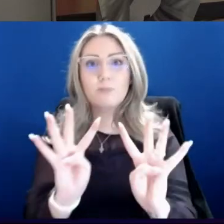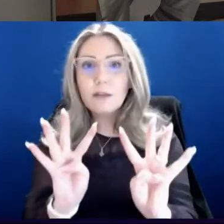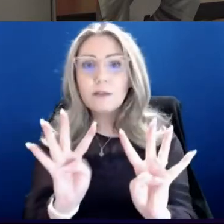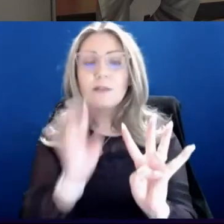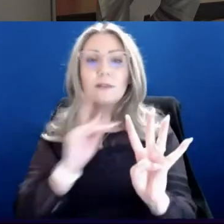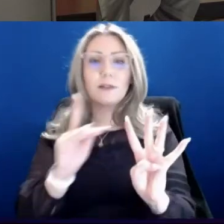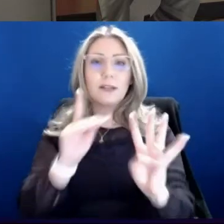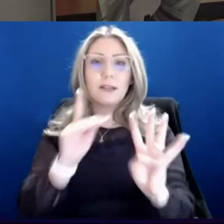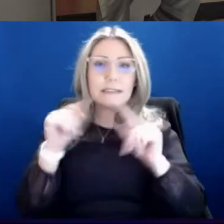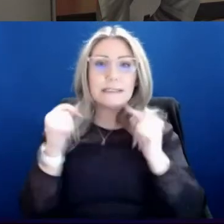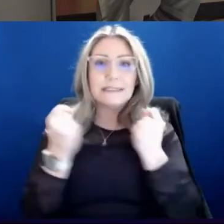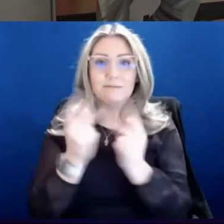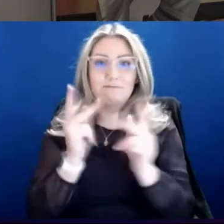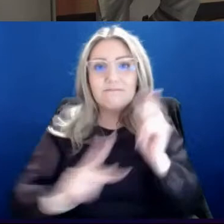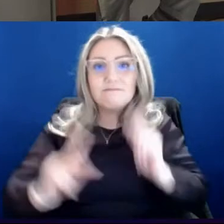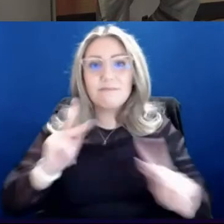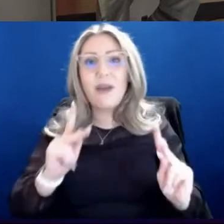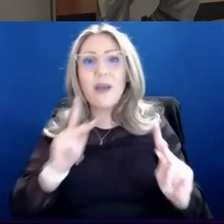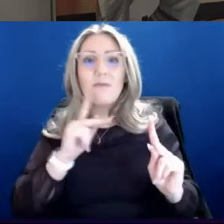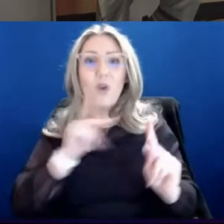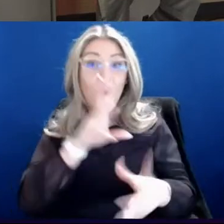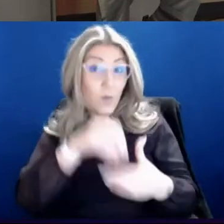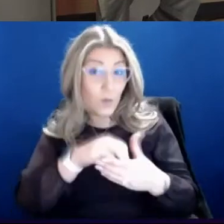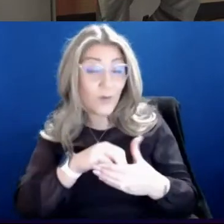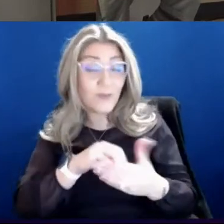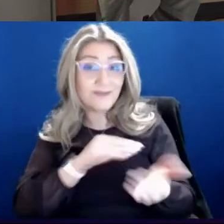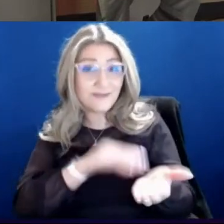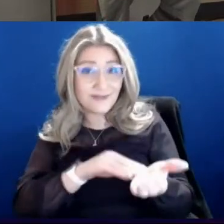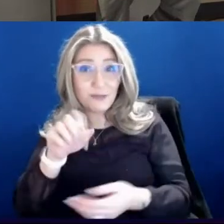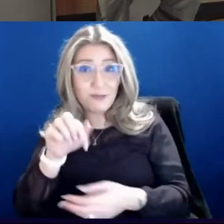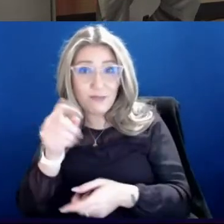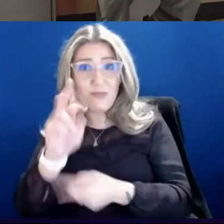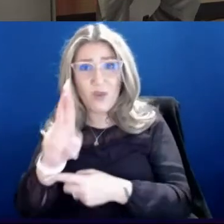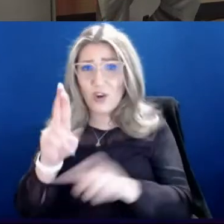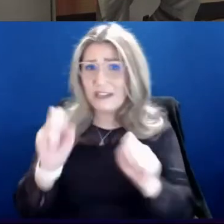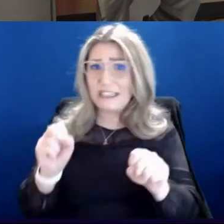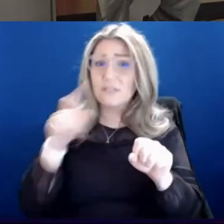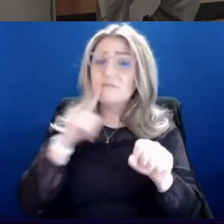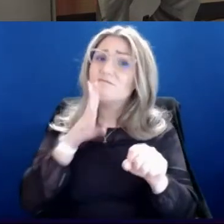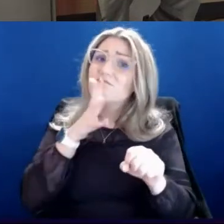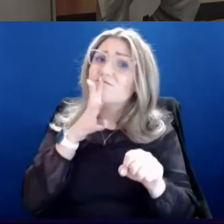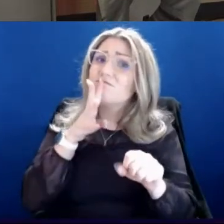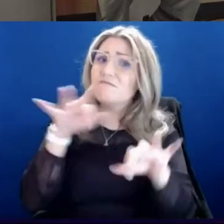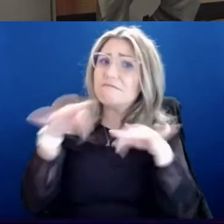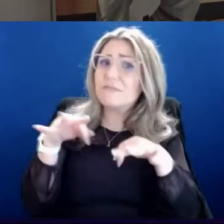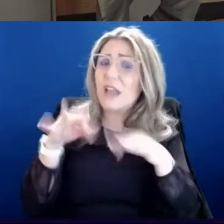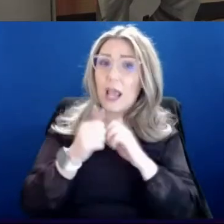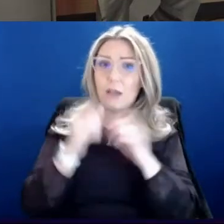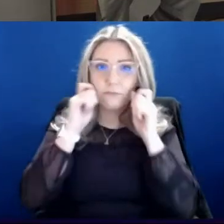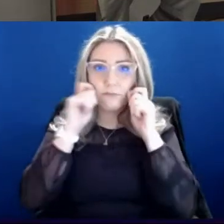team of people, including Dr. Porter. Can you talk about how surprised you were?